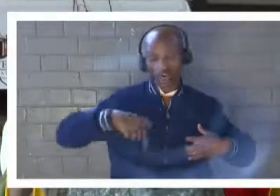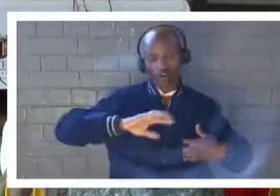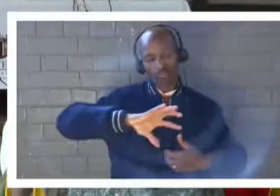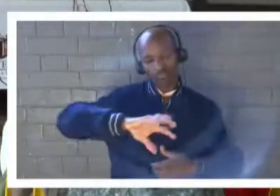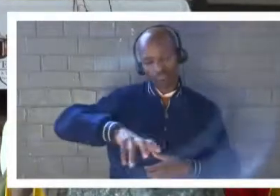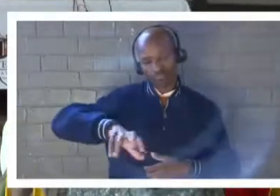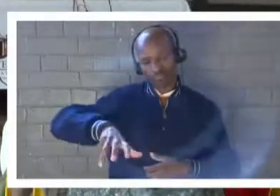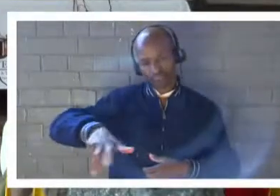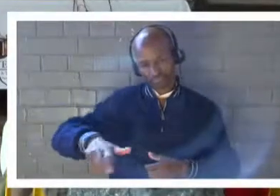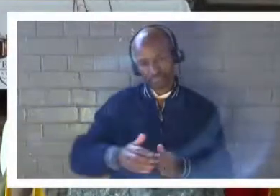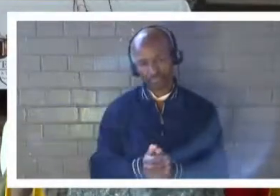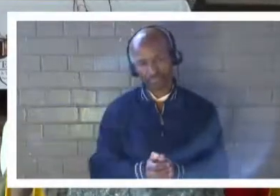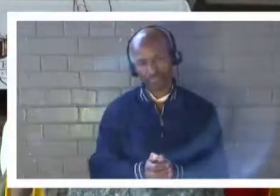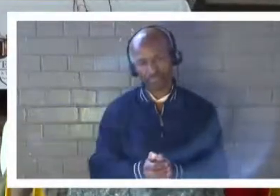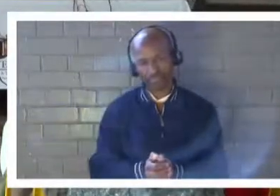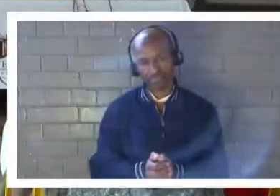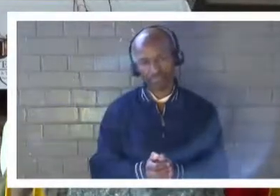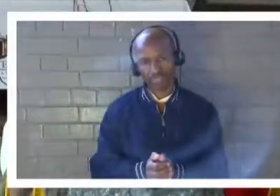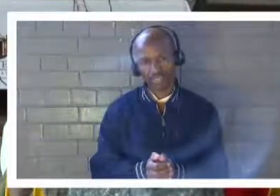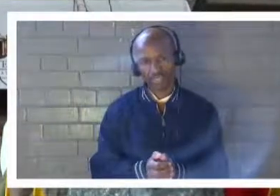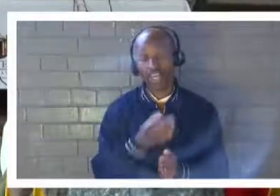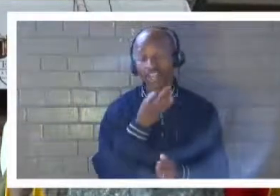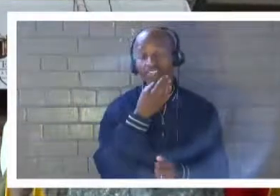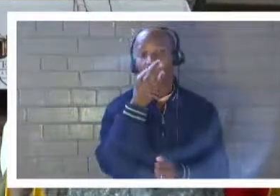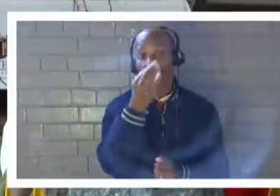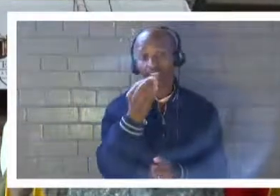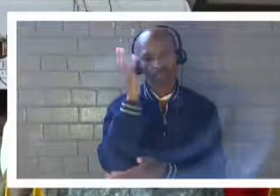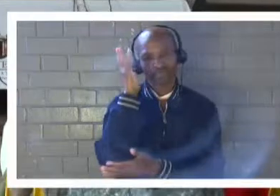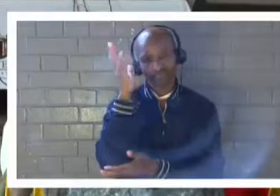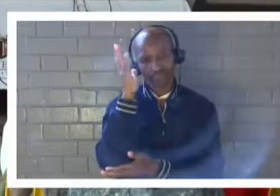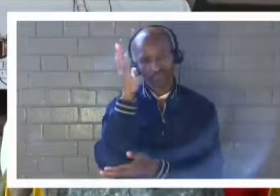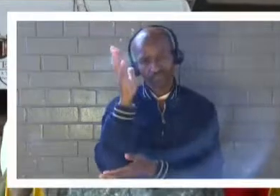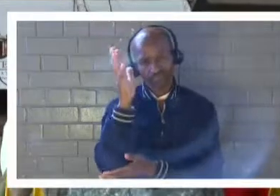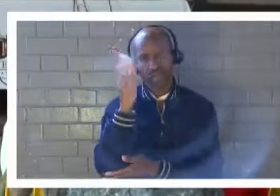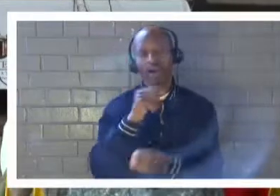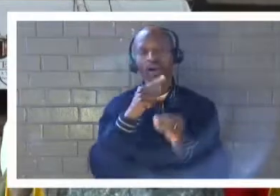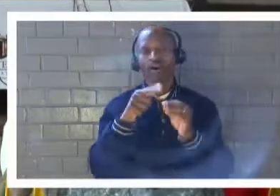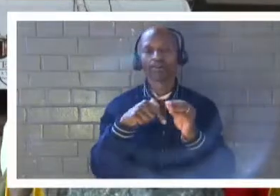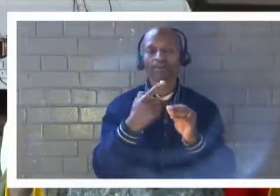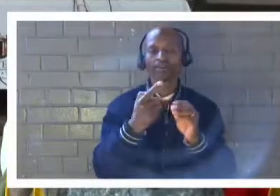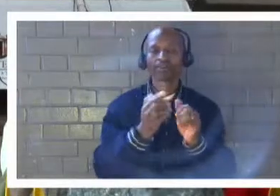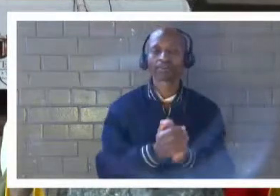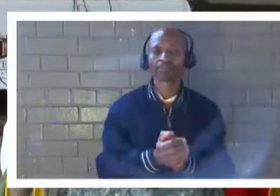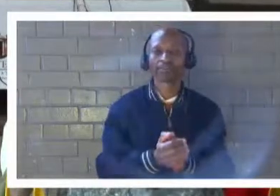province, as mentioned in the presentation, with regards to